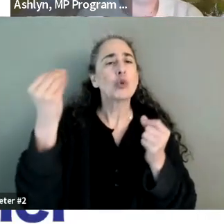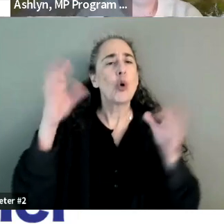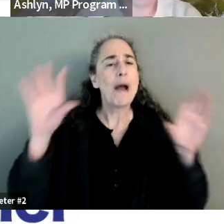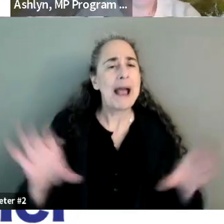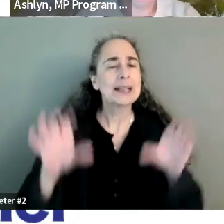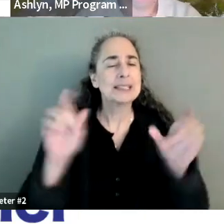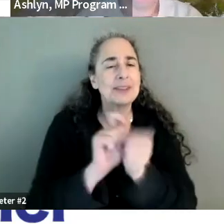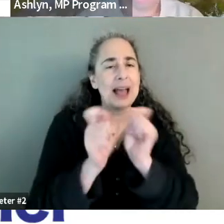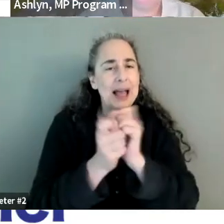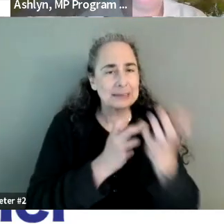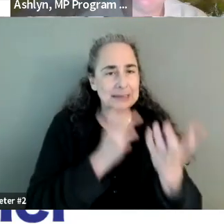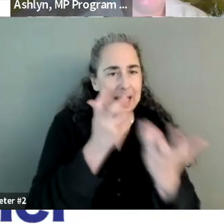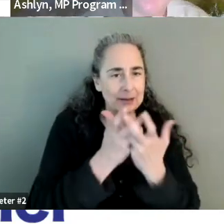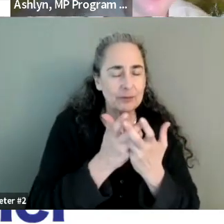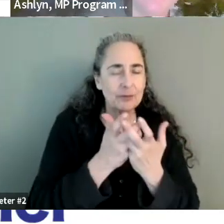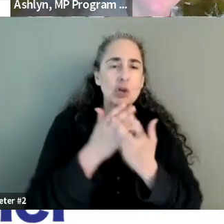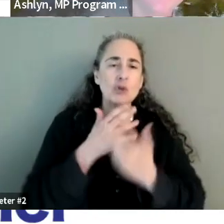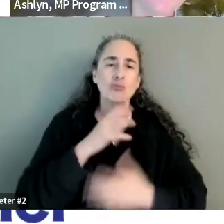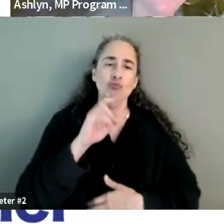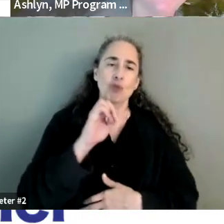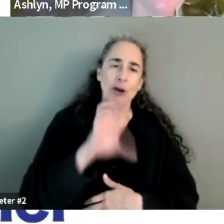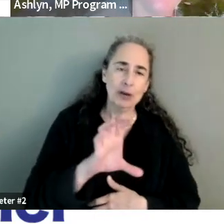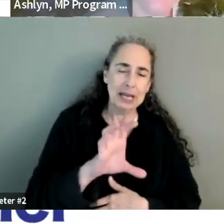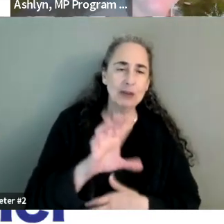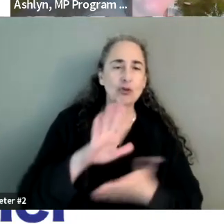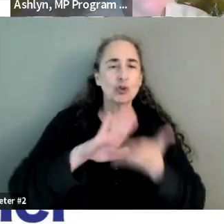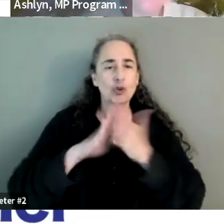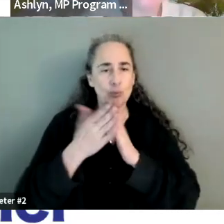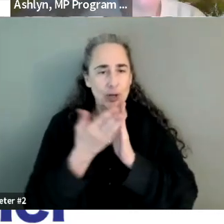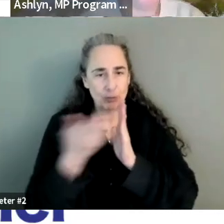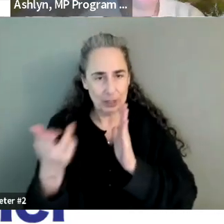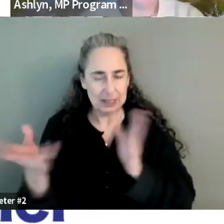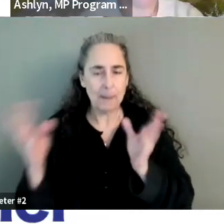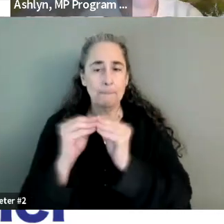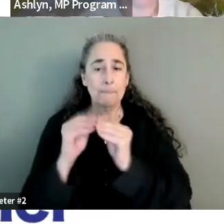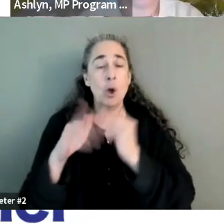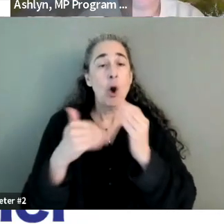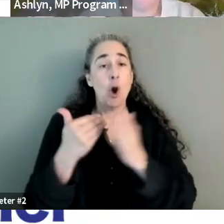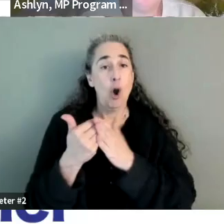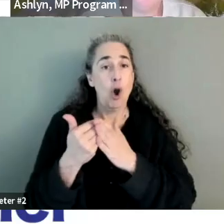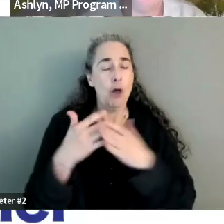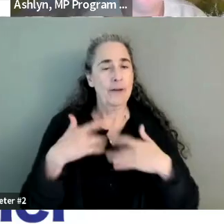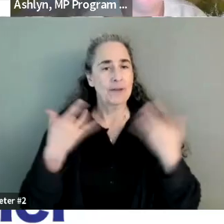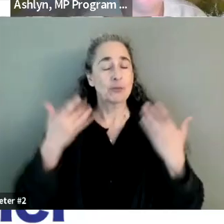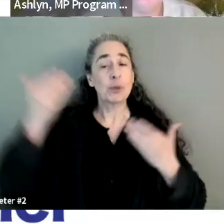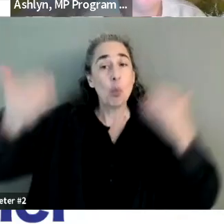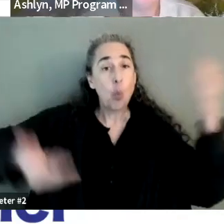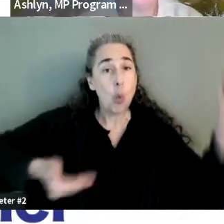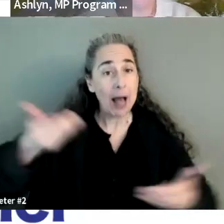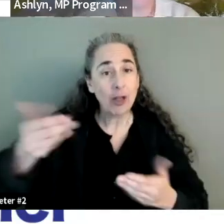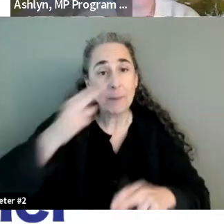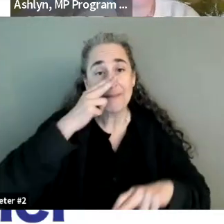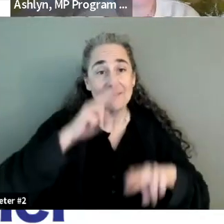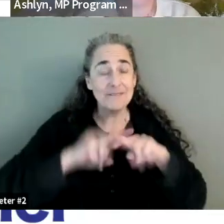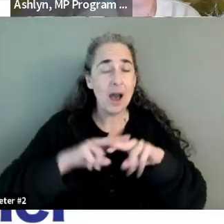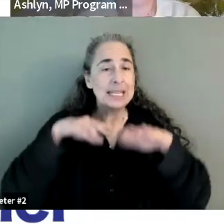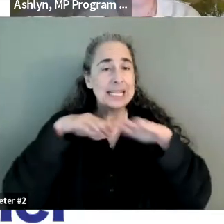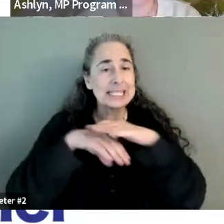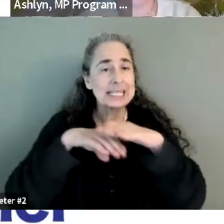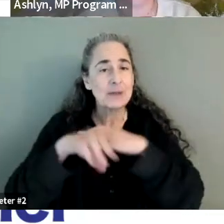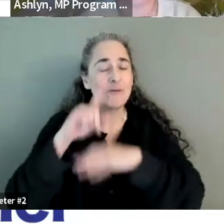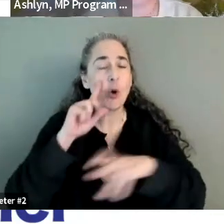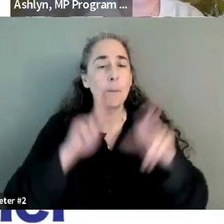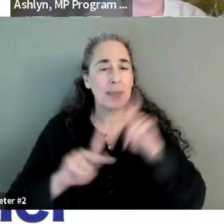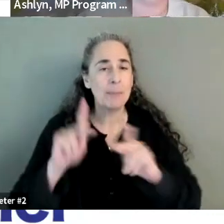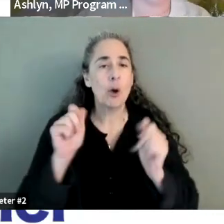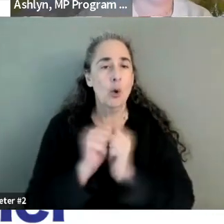recreation, community resources, and more. All of our events are designed to be welcoming, fun, and accessible for individuals